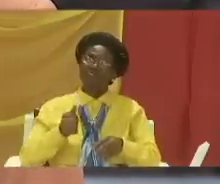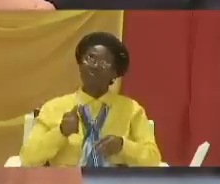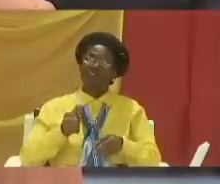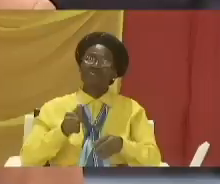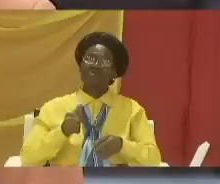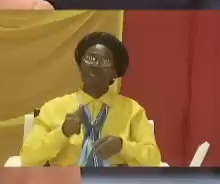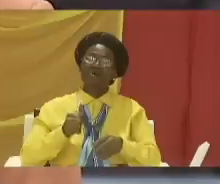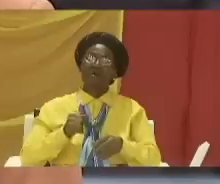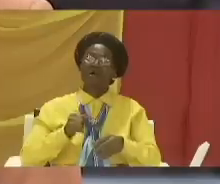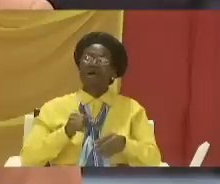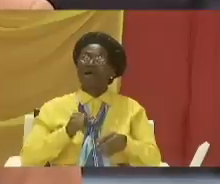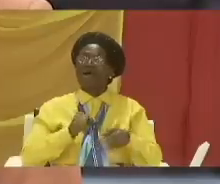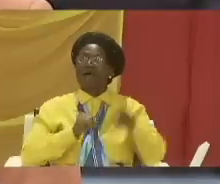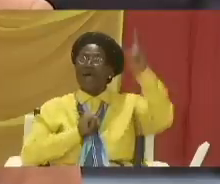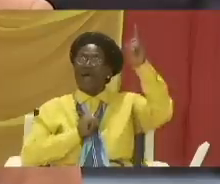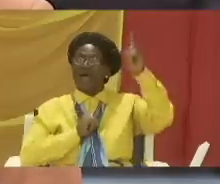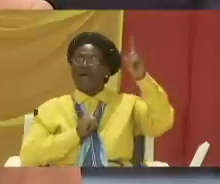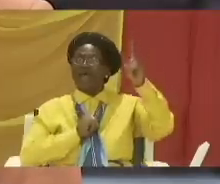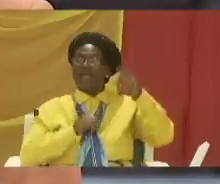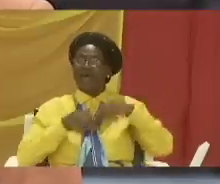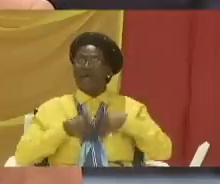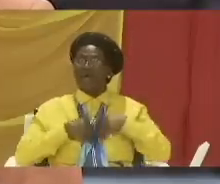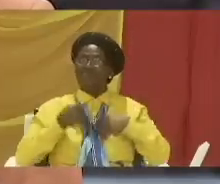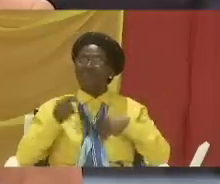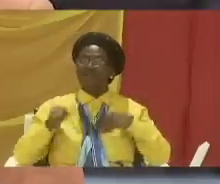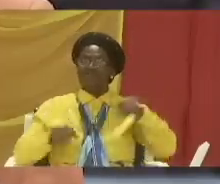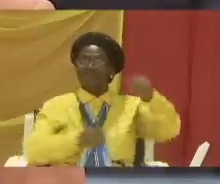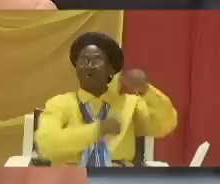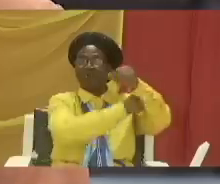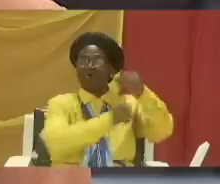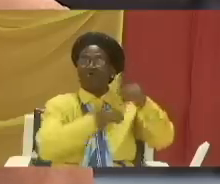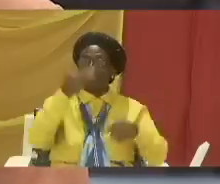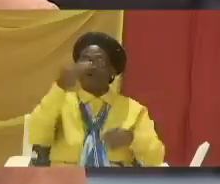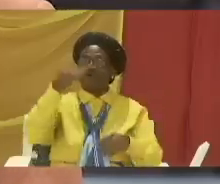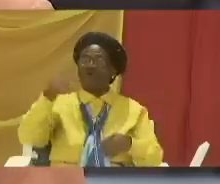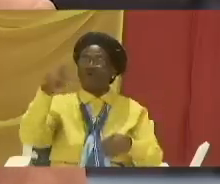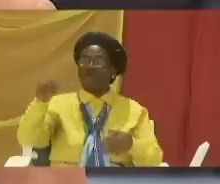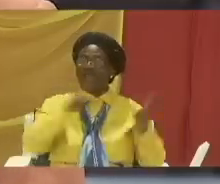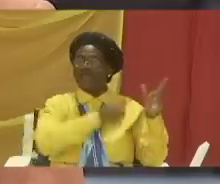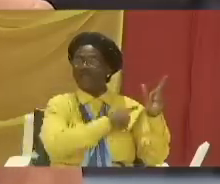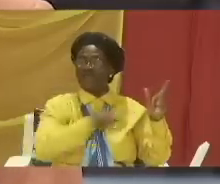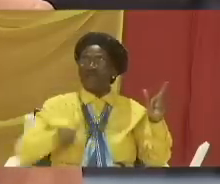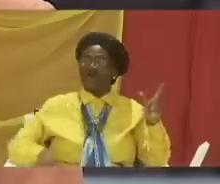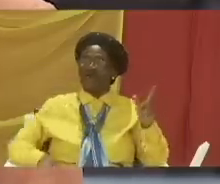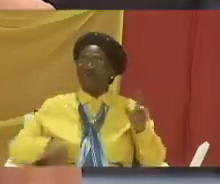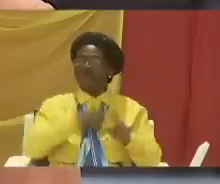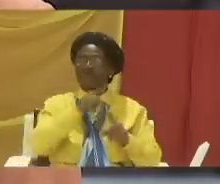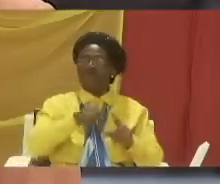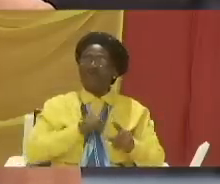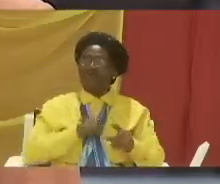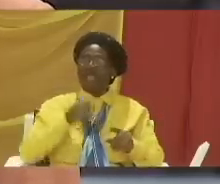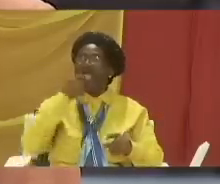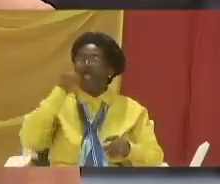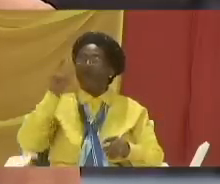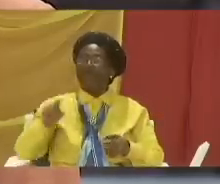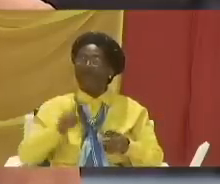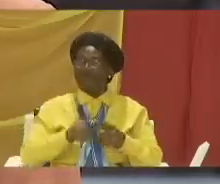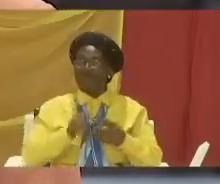I have the backing of the Lord. When I decree to somebody here tonight,